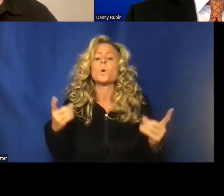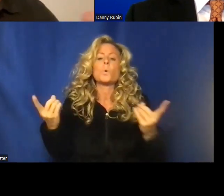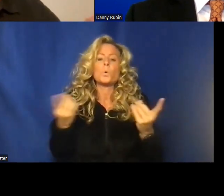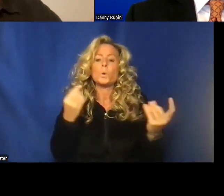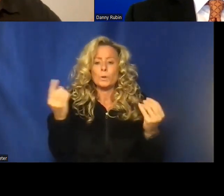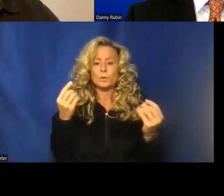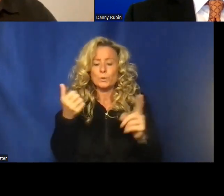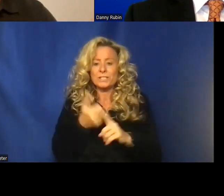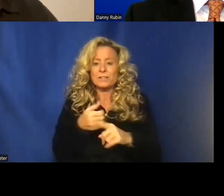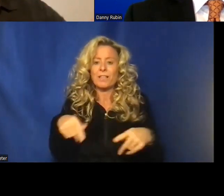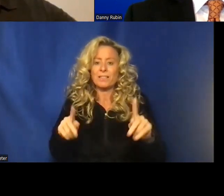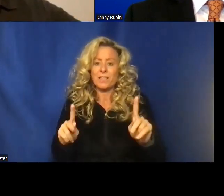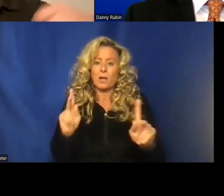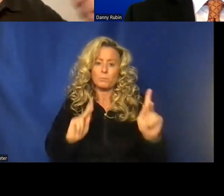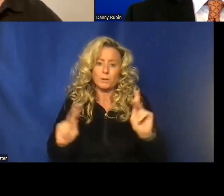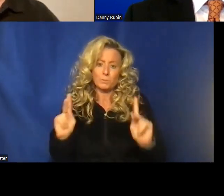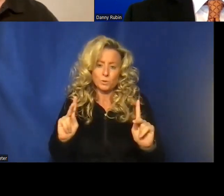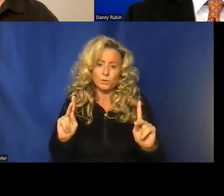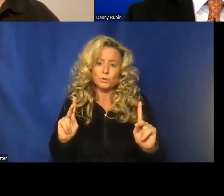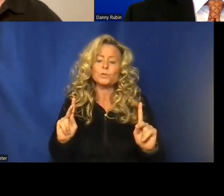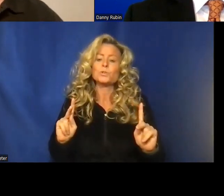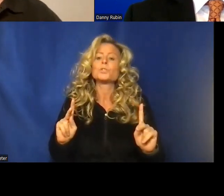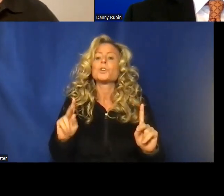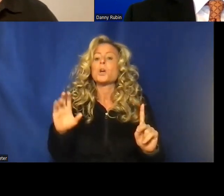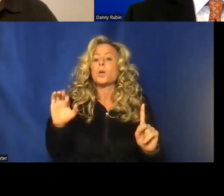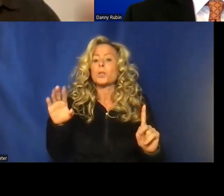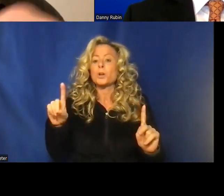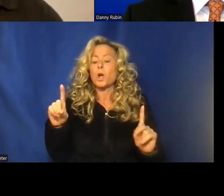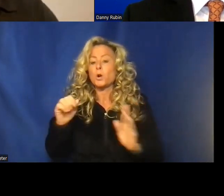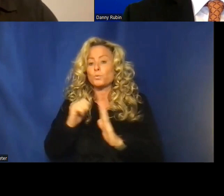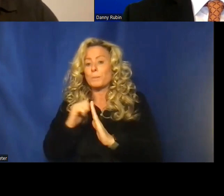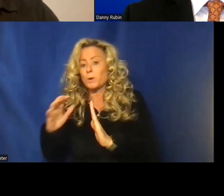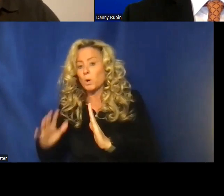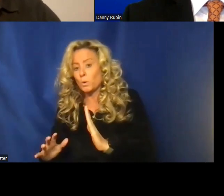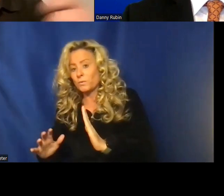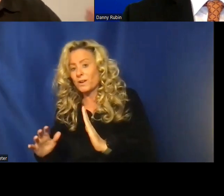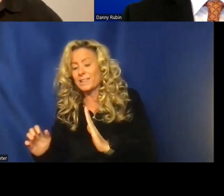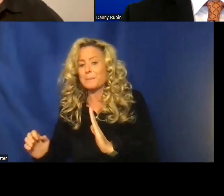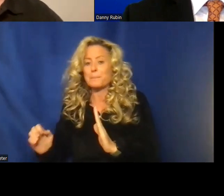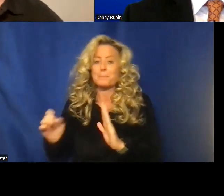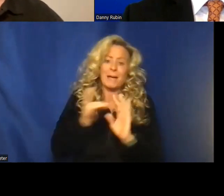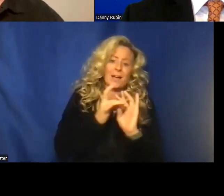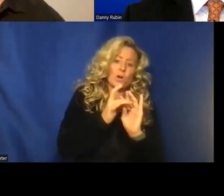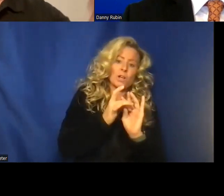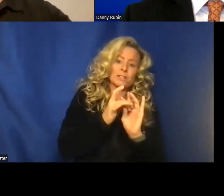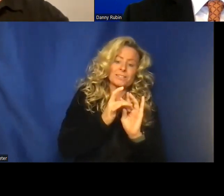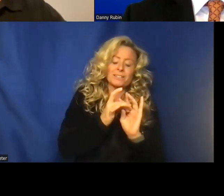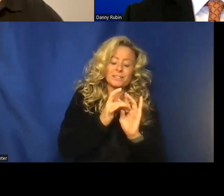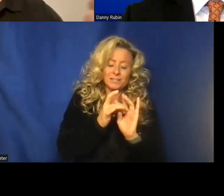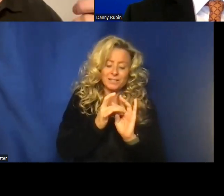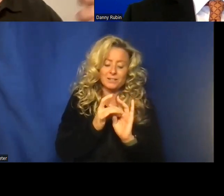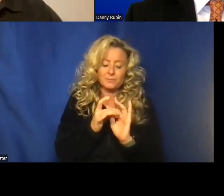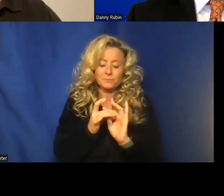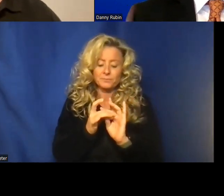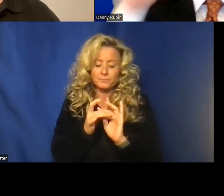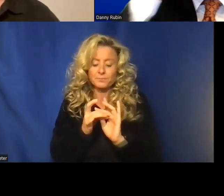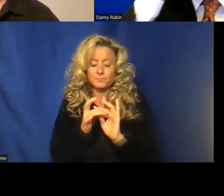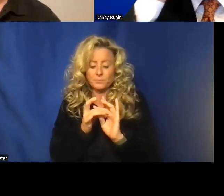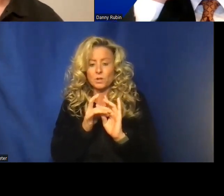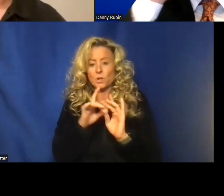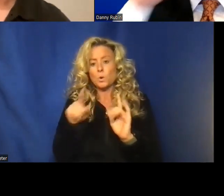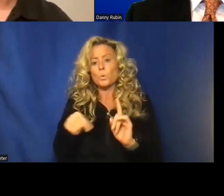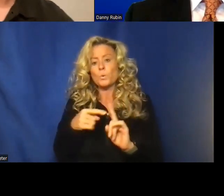is we have to allow people to remove the card and then bring the card back on once they buy it from in a third